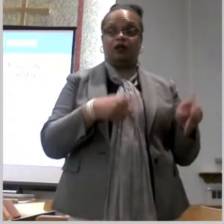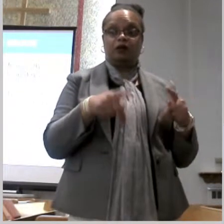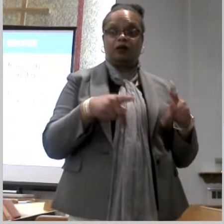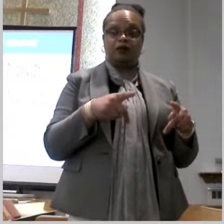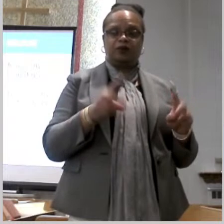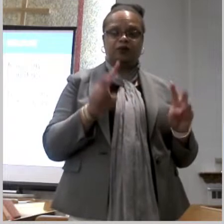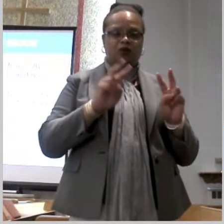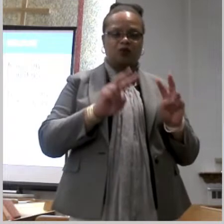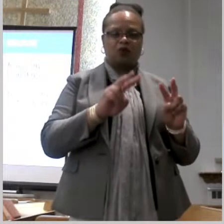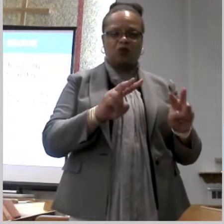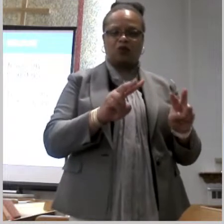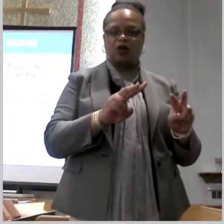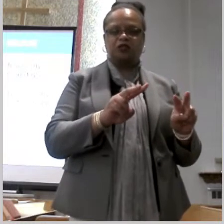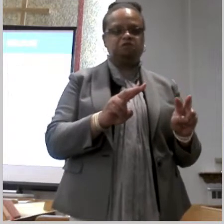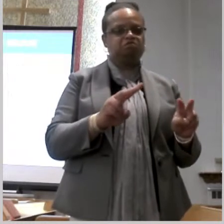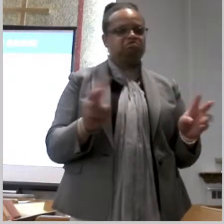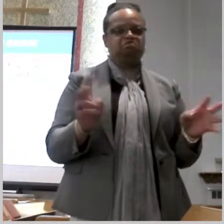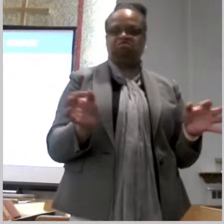Lord.